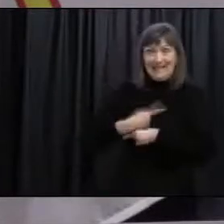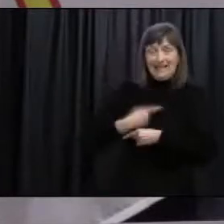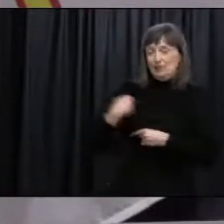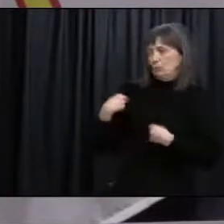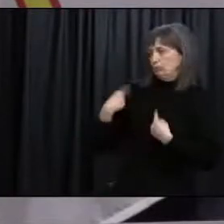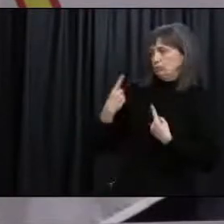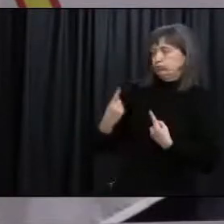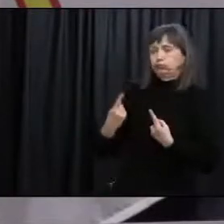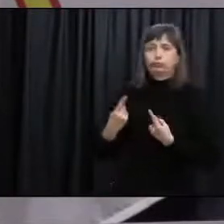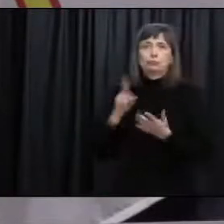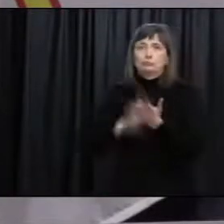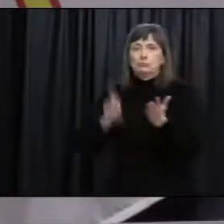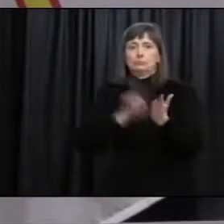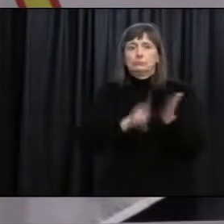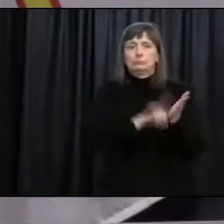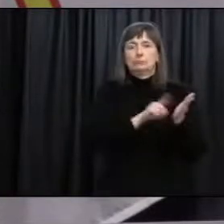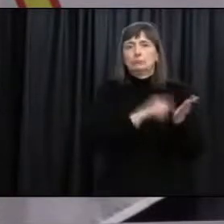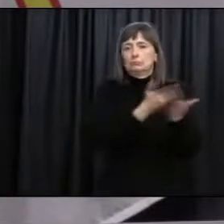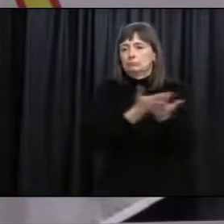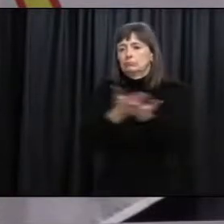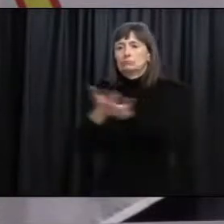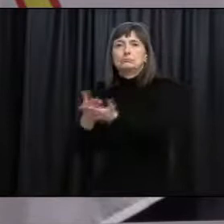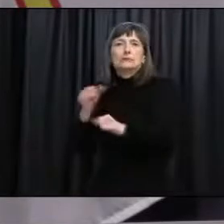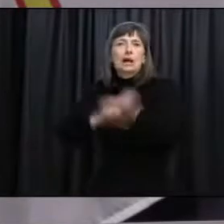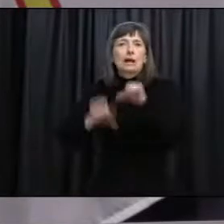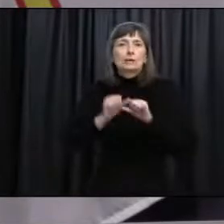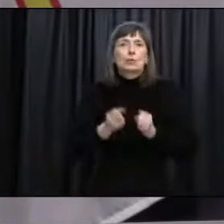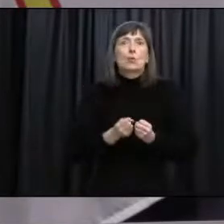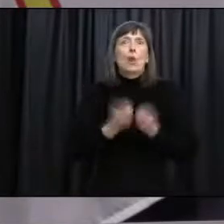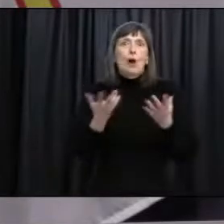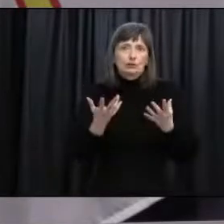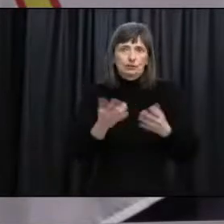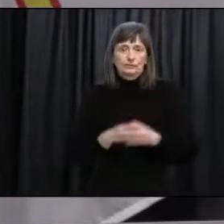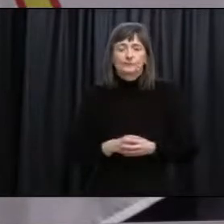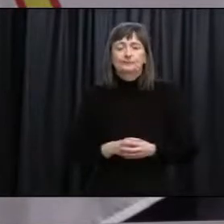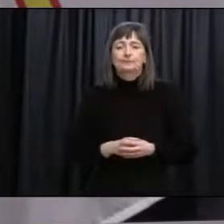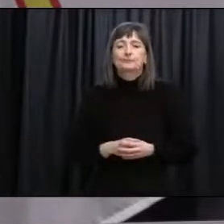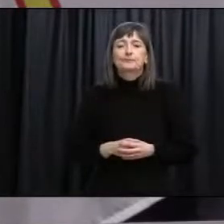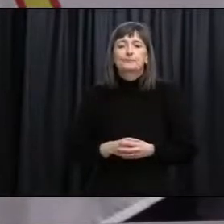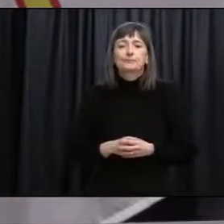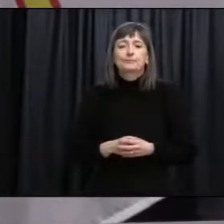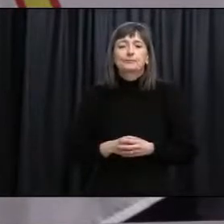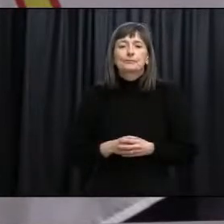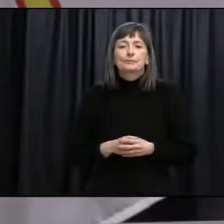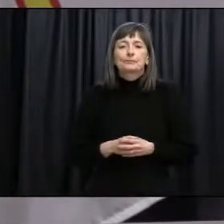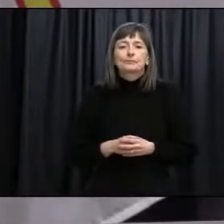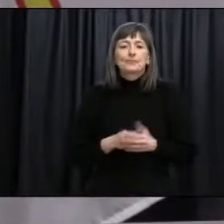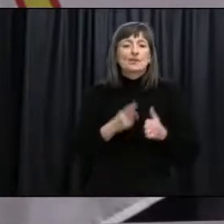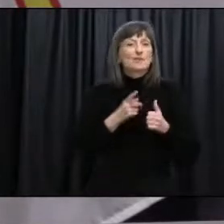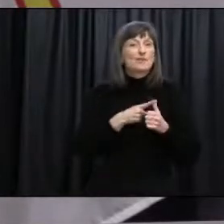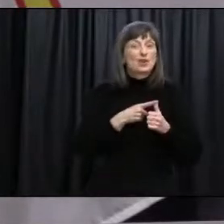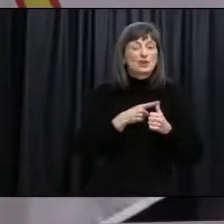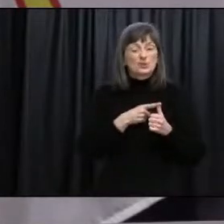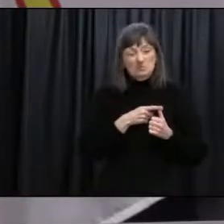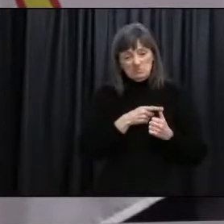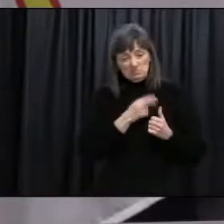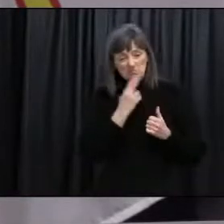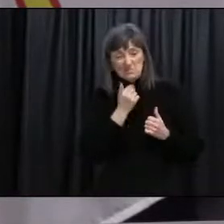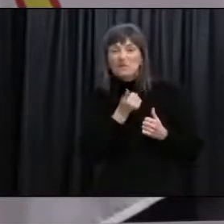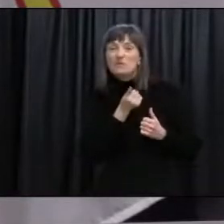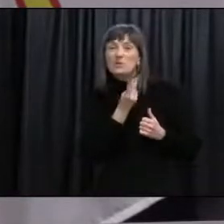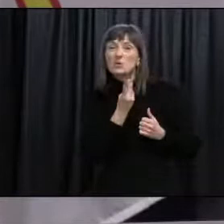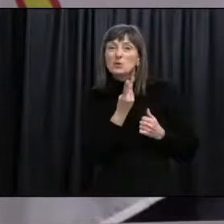so. And certainly we've initially there were very few cases that